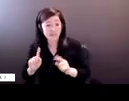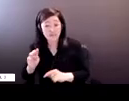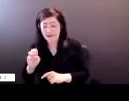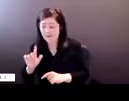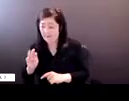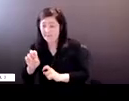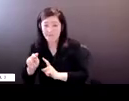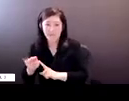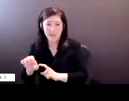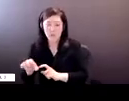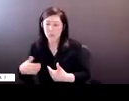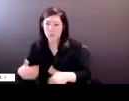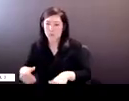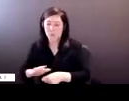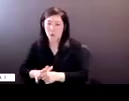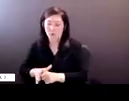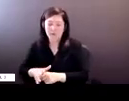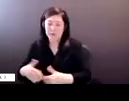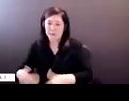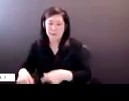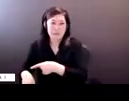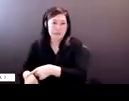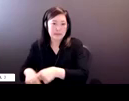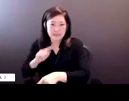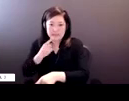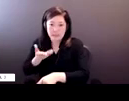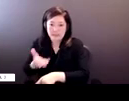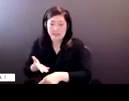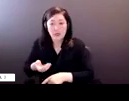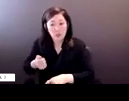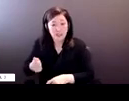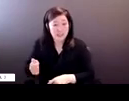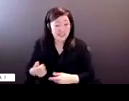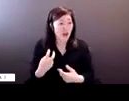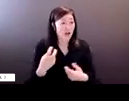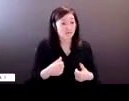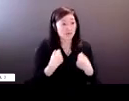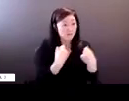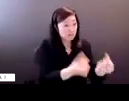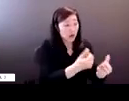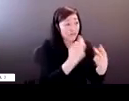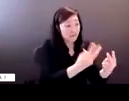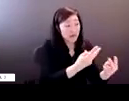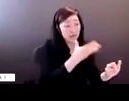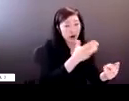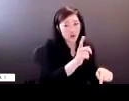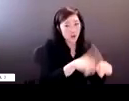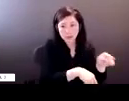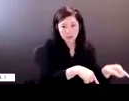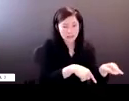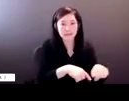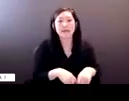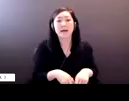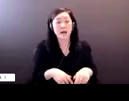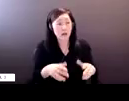wasn't able to travel out of Melbourne, and she certainly couldn't travel into Queensland. She tried everything to see how her mum